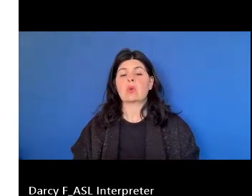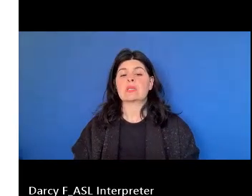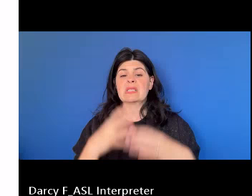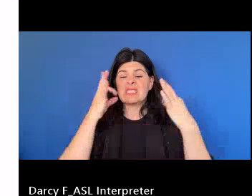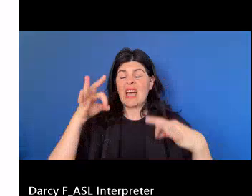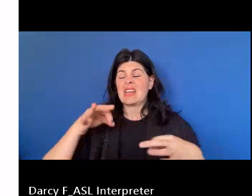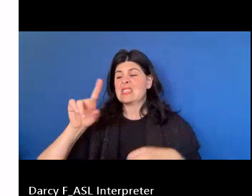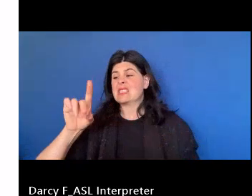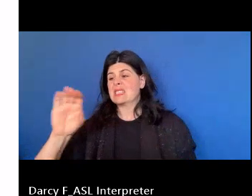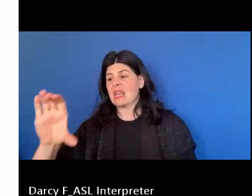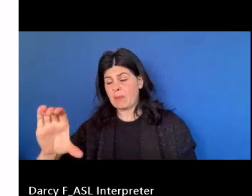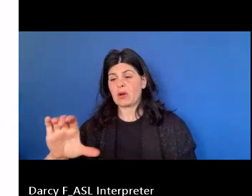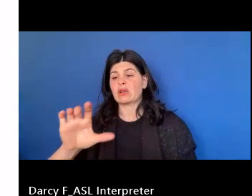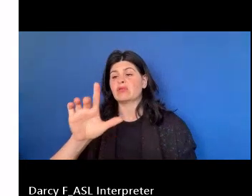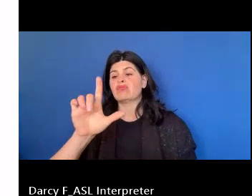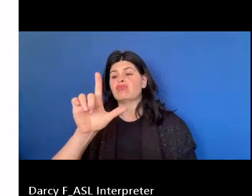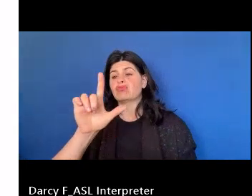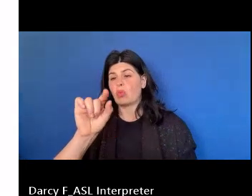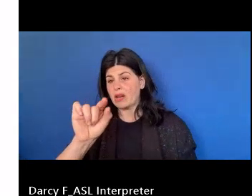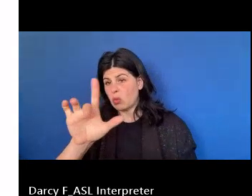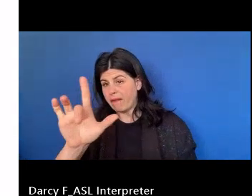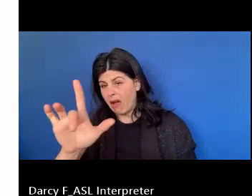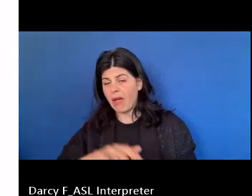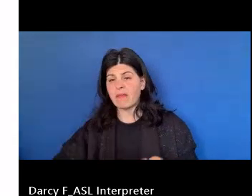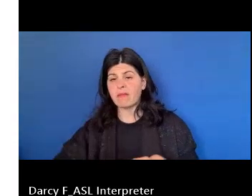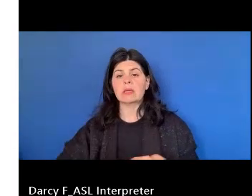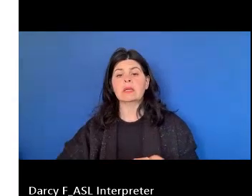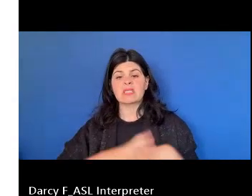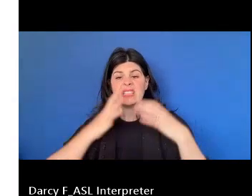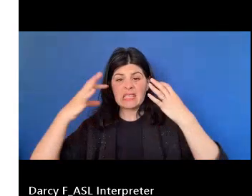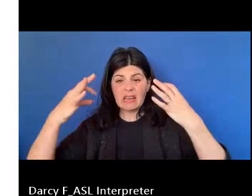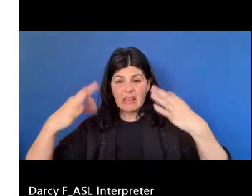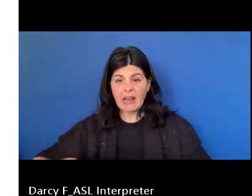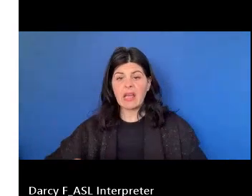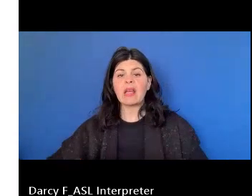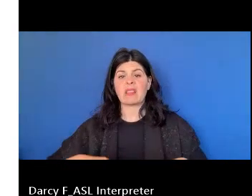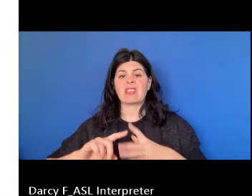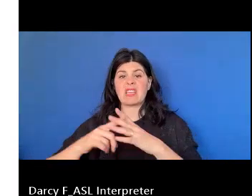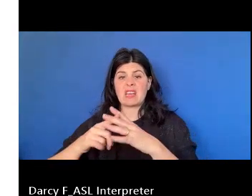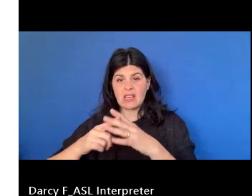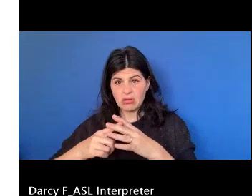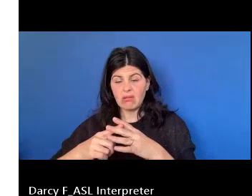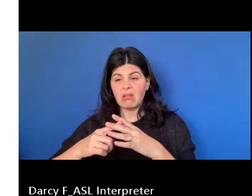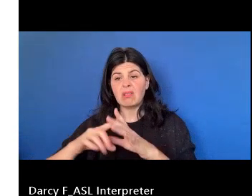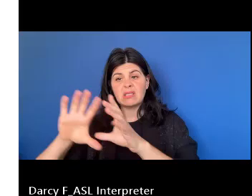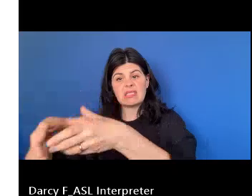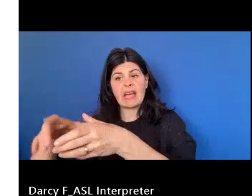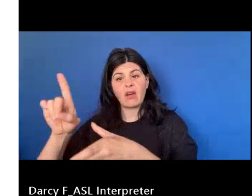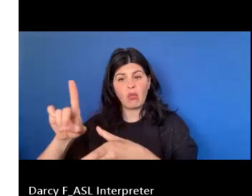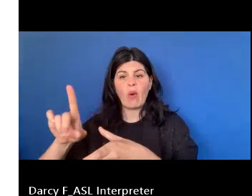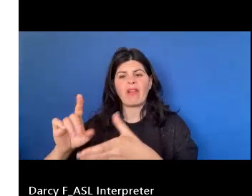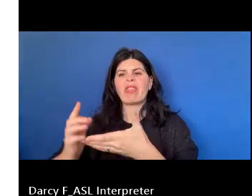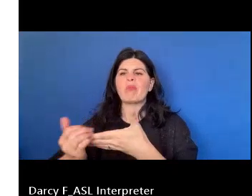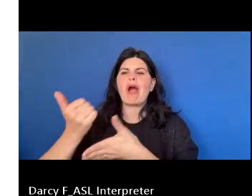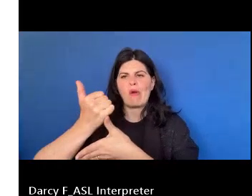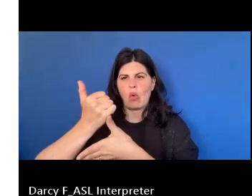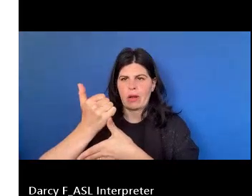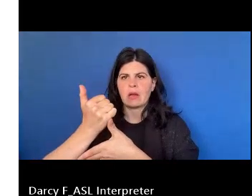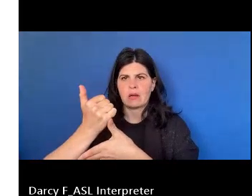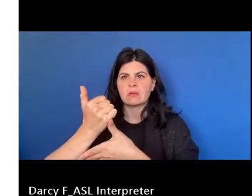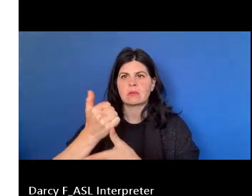of 2025, designating the initial set of priority neighborhood decarbonization zones.